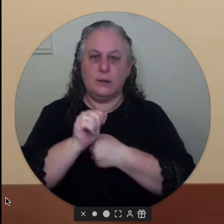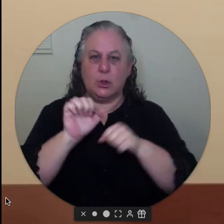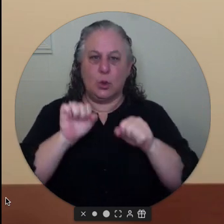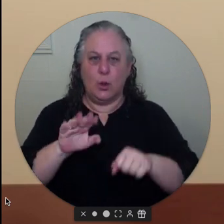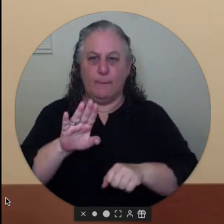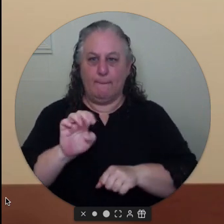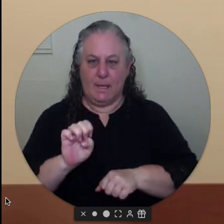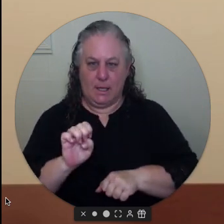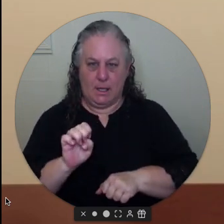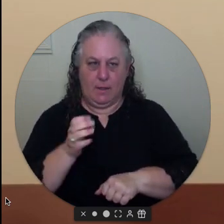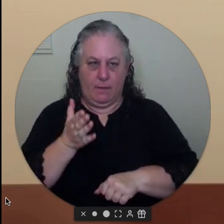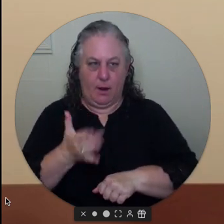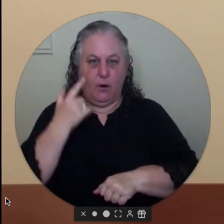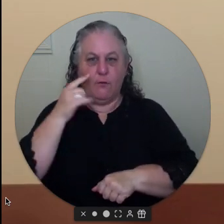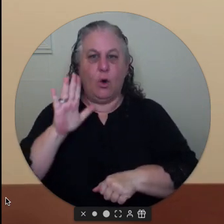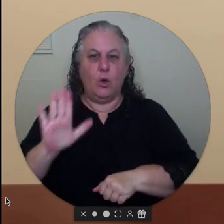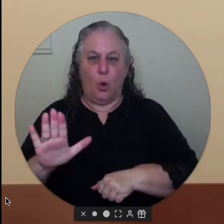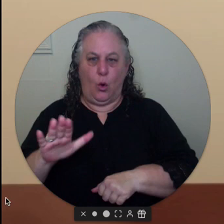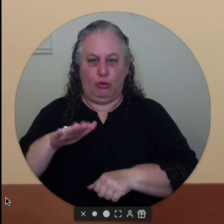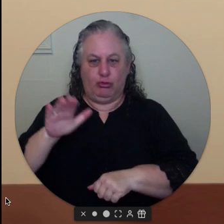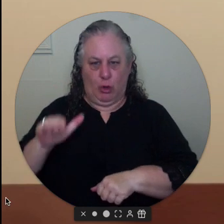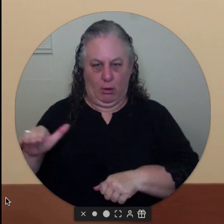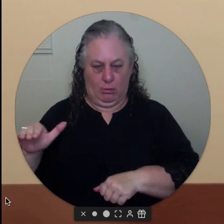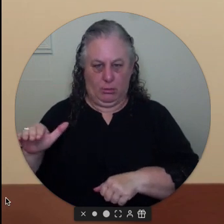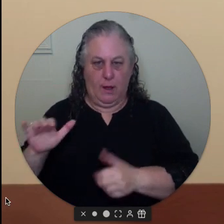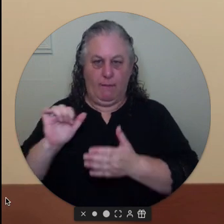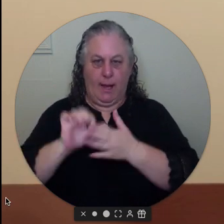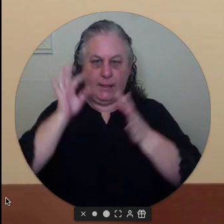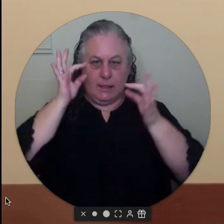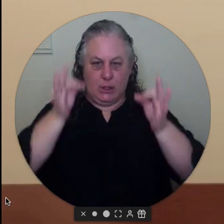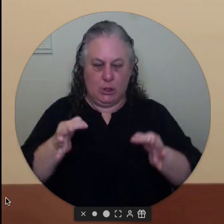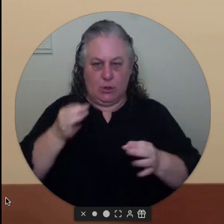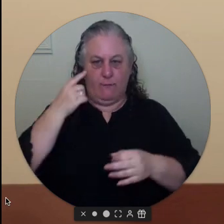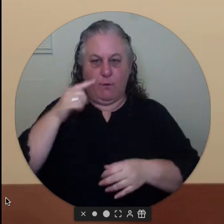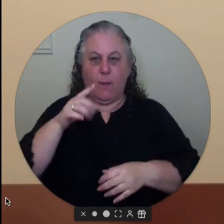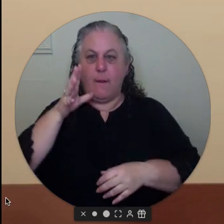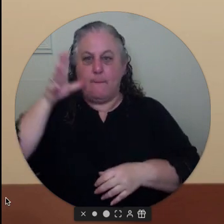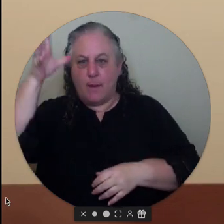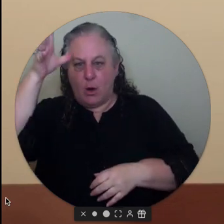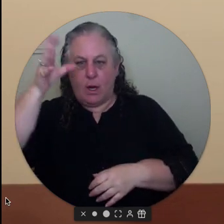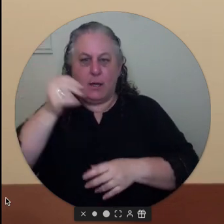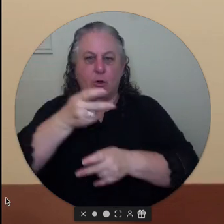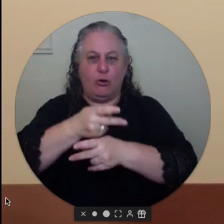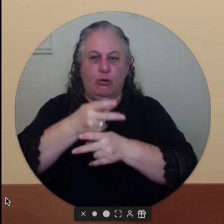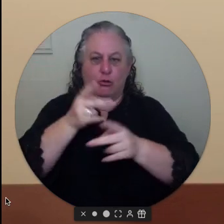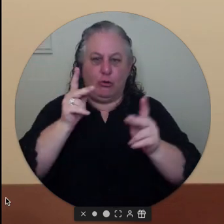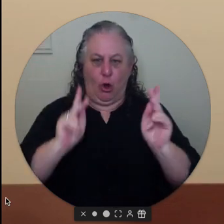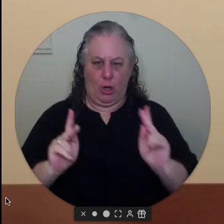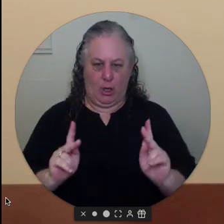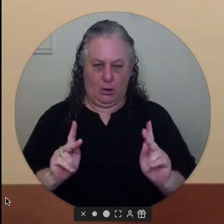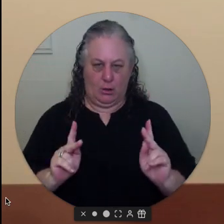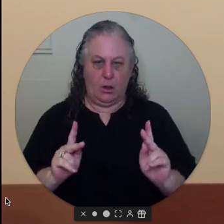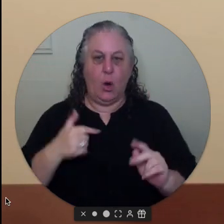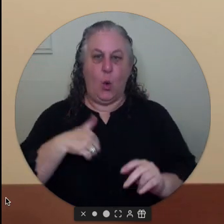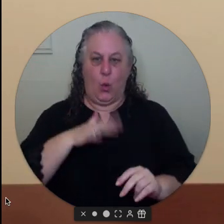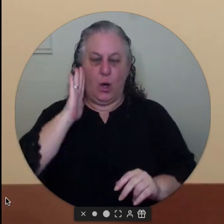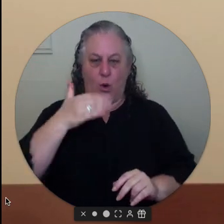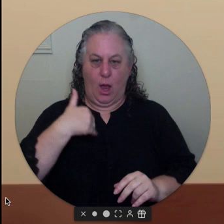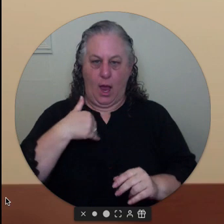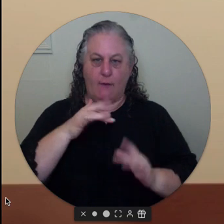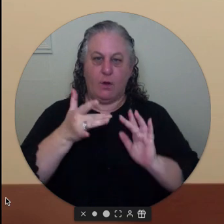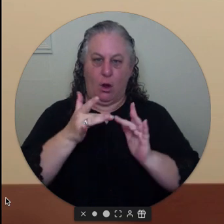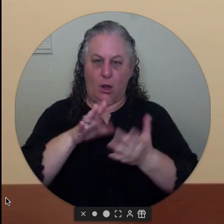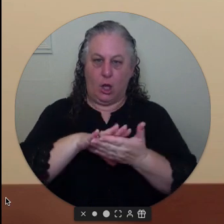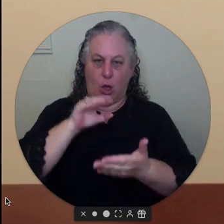present for your child. But again, that is a decision by the parent or the guardian. So we will have an online learning